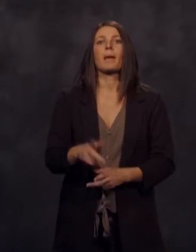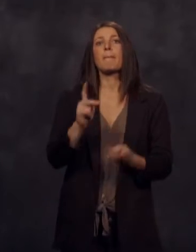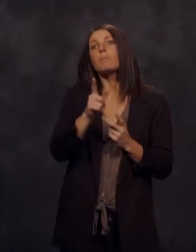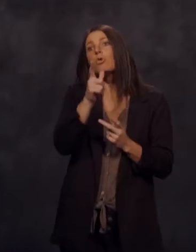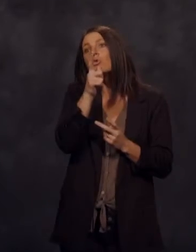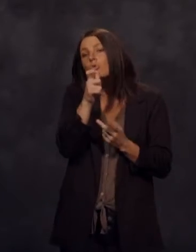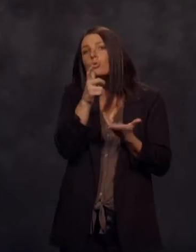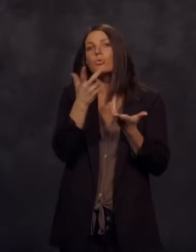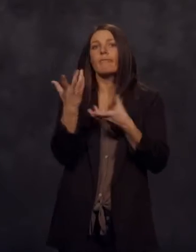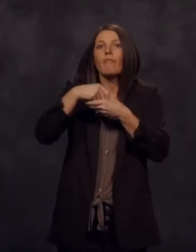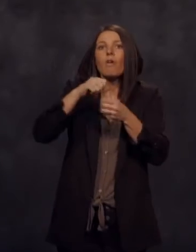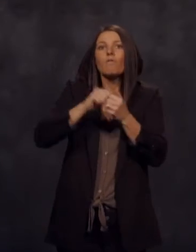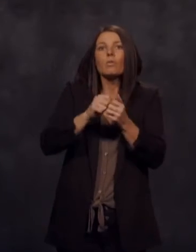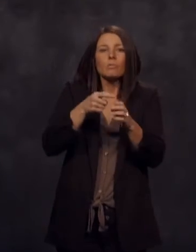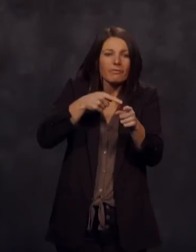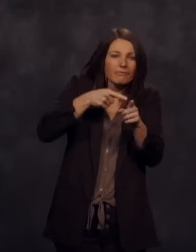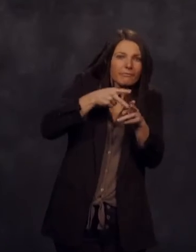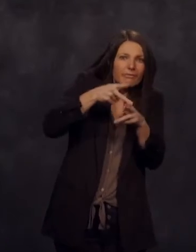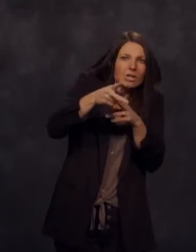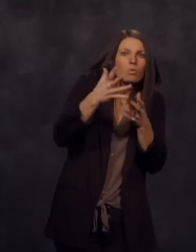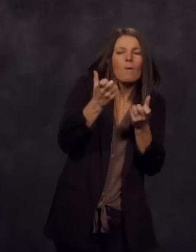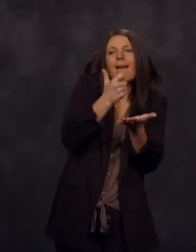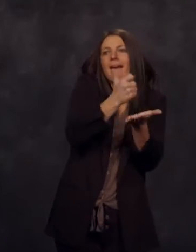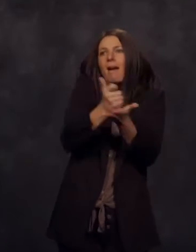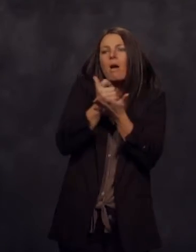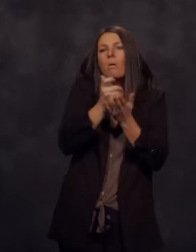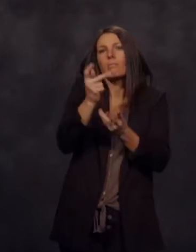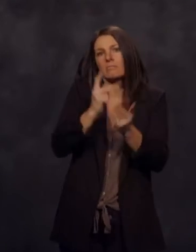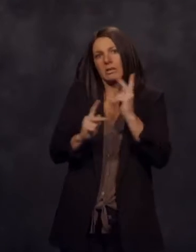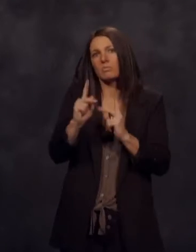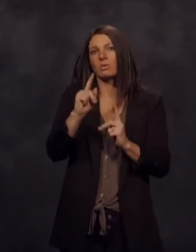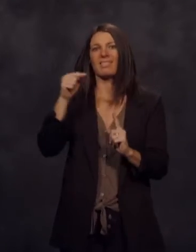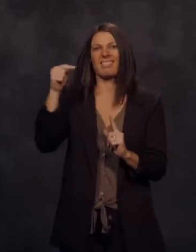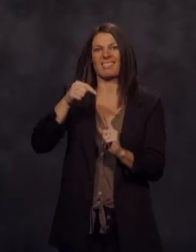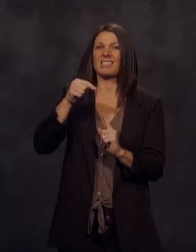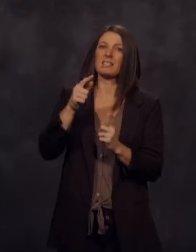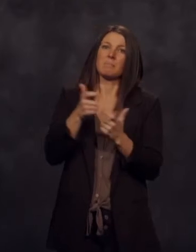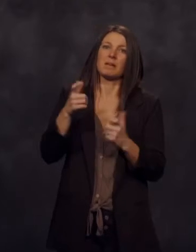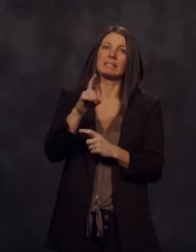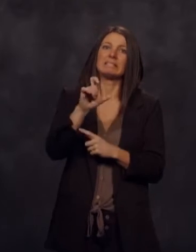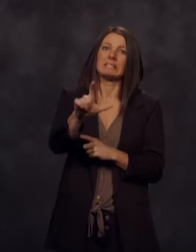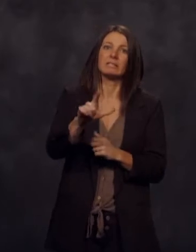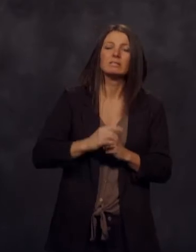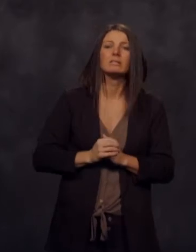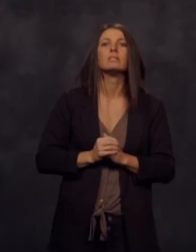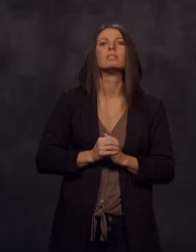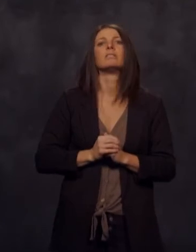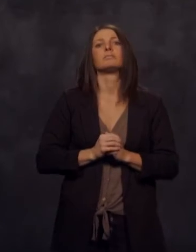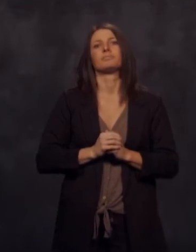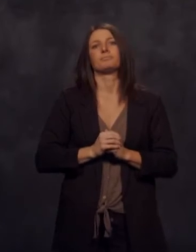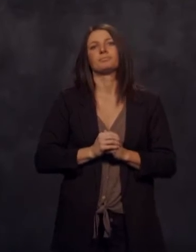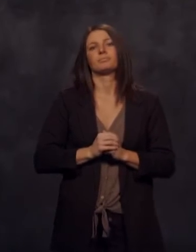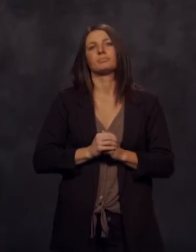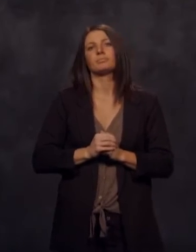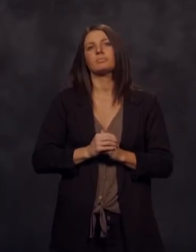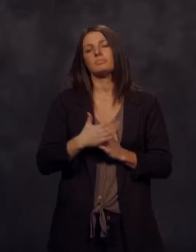going into these professions that truly do want to help people, this is a huge deal. So I just want to again say thank you to